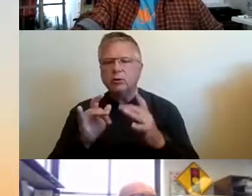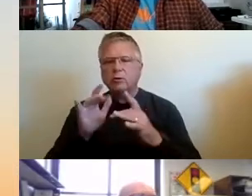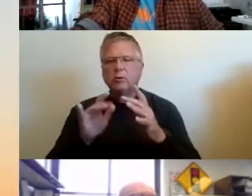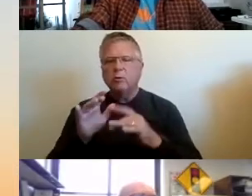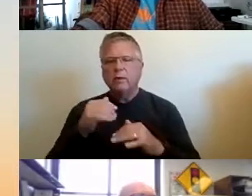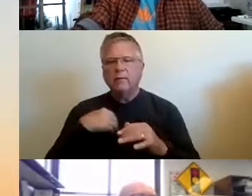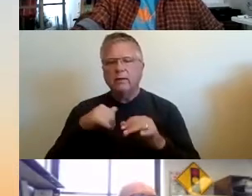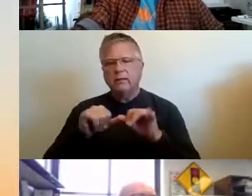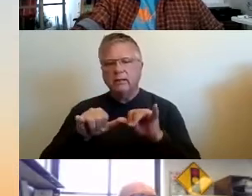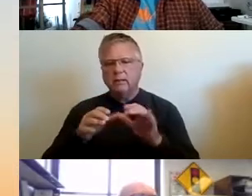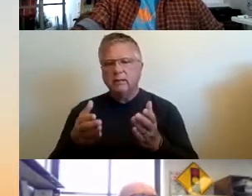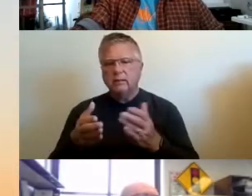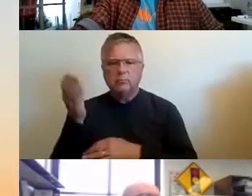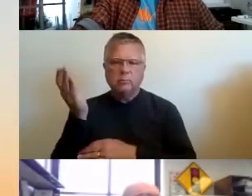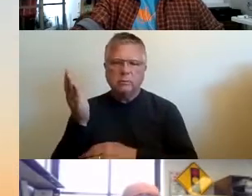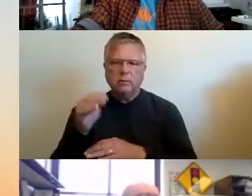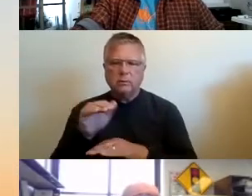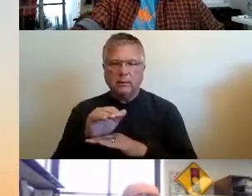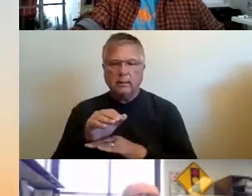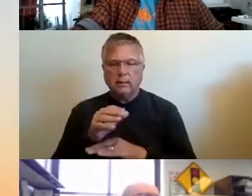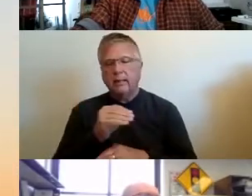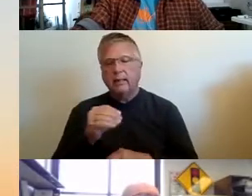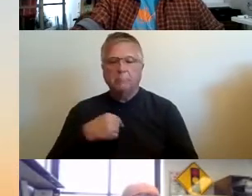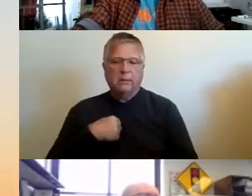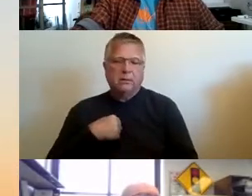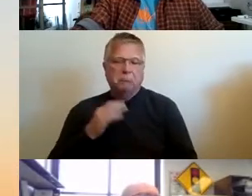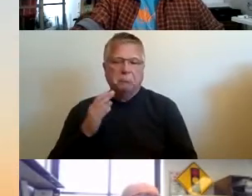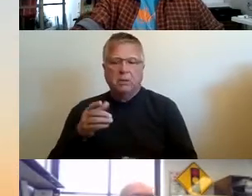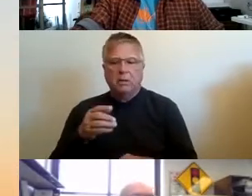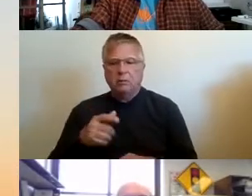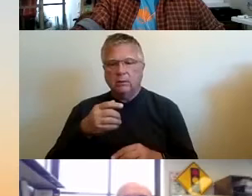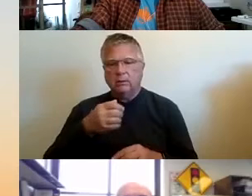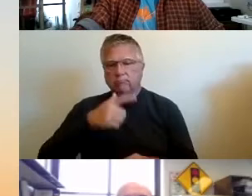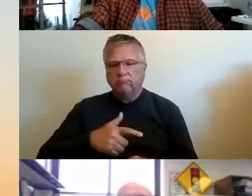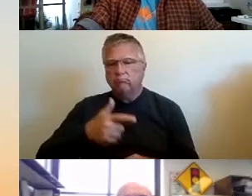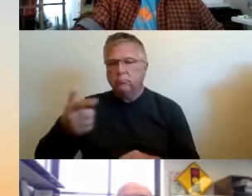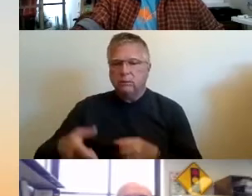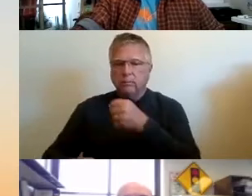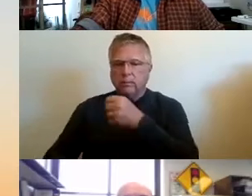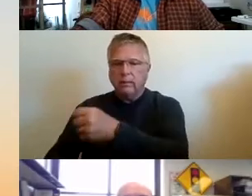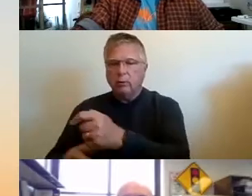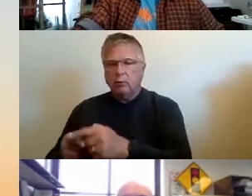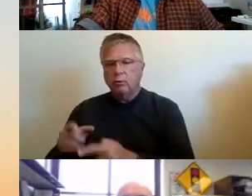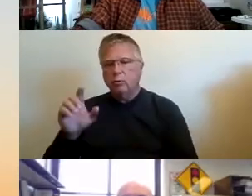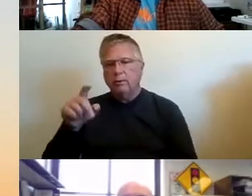tonight, and I'm gonna, I guess, pass the mic to Panini.